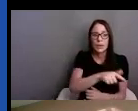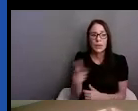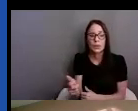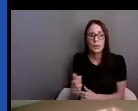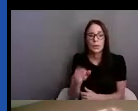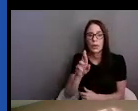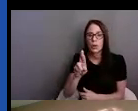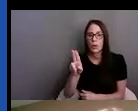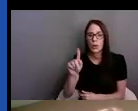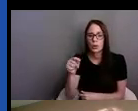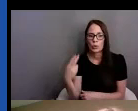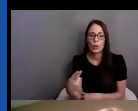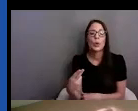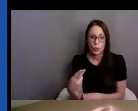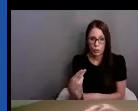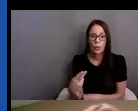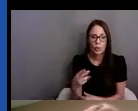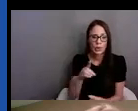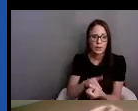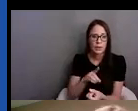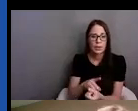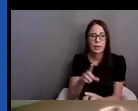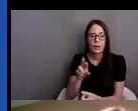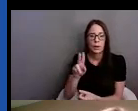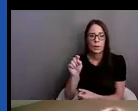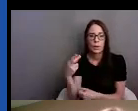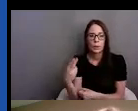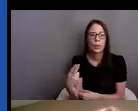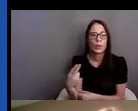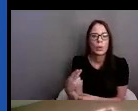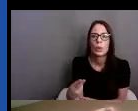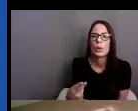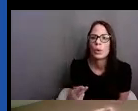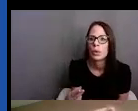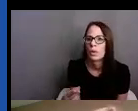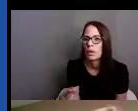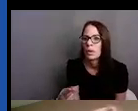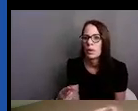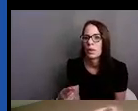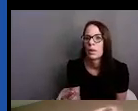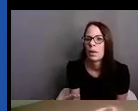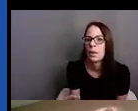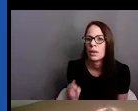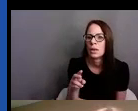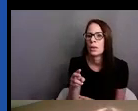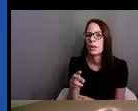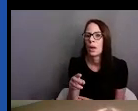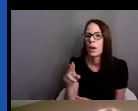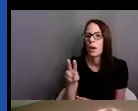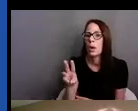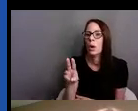talk about Mental Health Awareness Month. Thank you. This year, we thought it was very